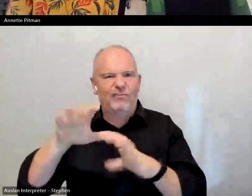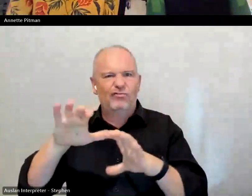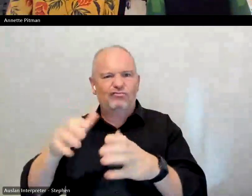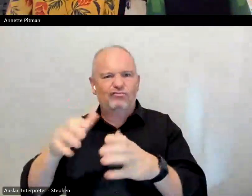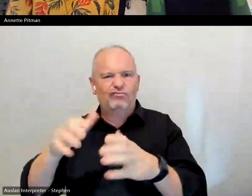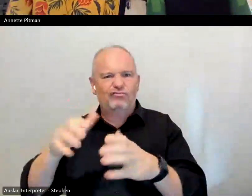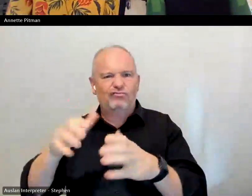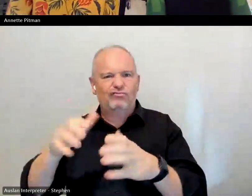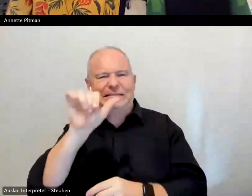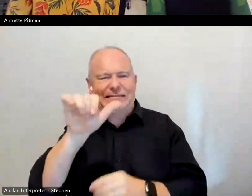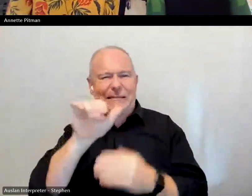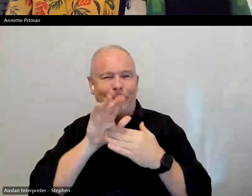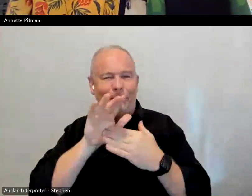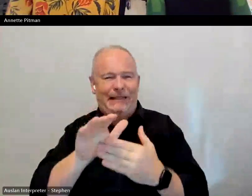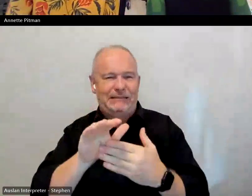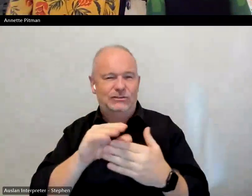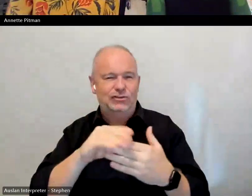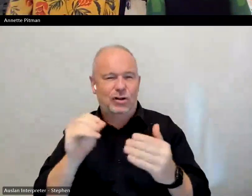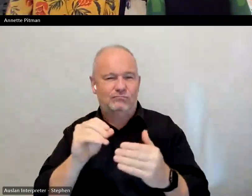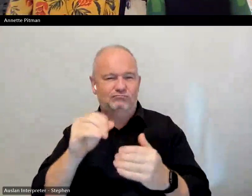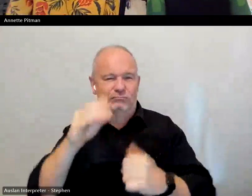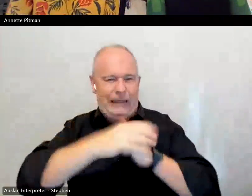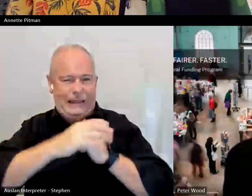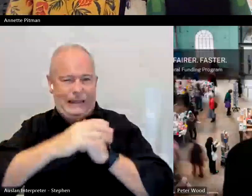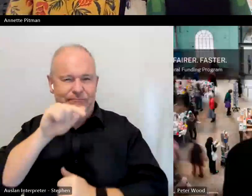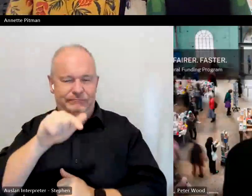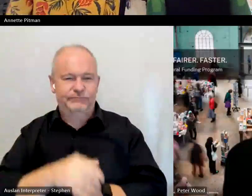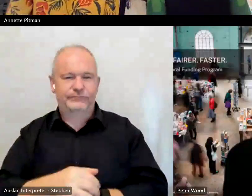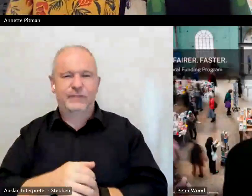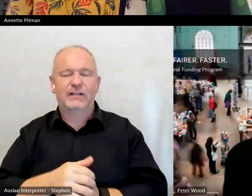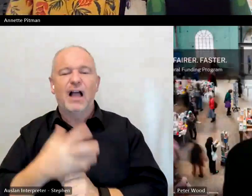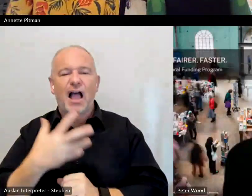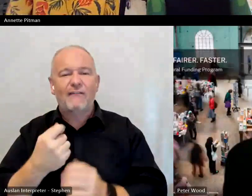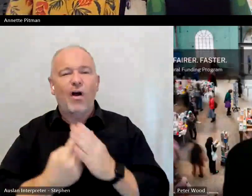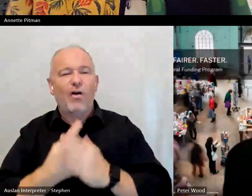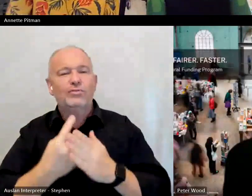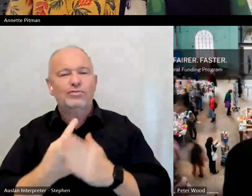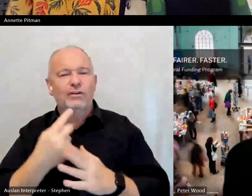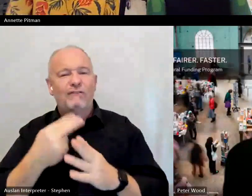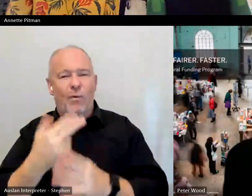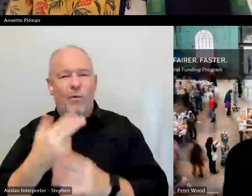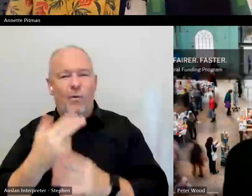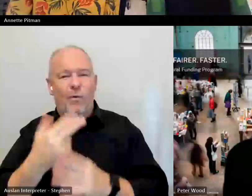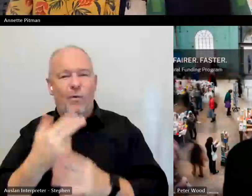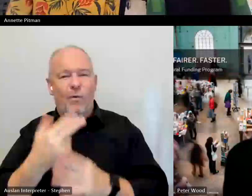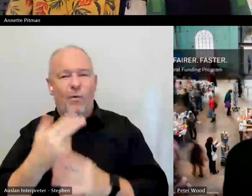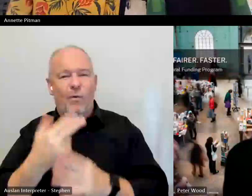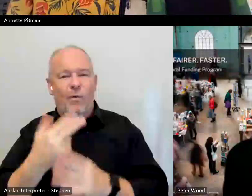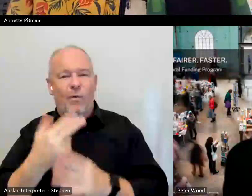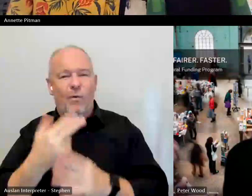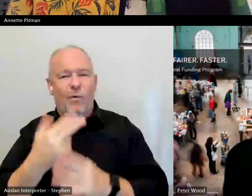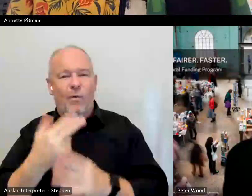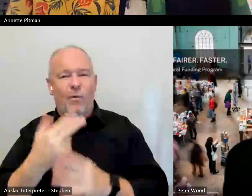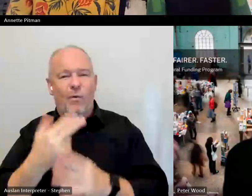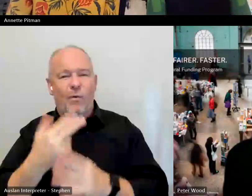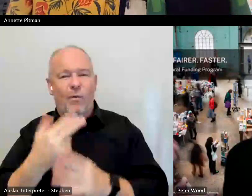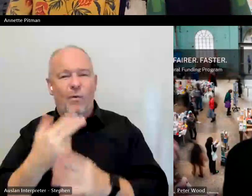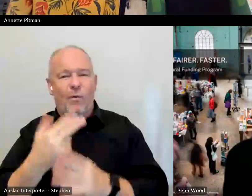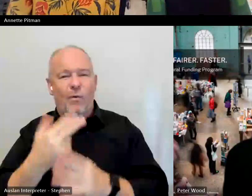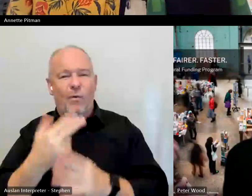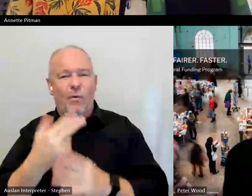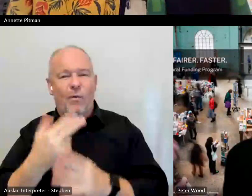at a 6 million upper limit. There is the opportunity for 8-year for CPI to be applied, and